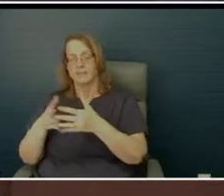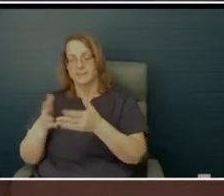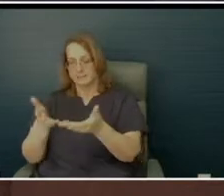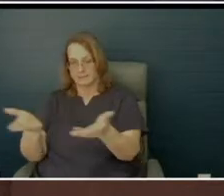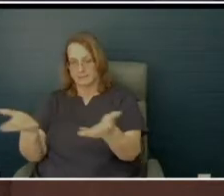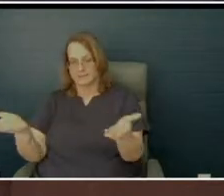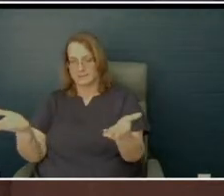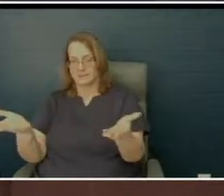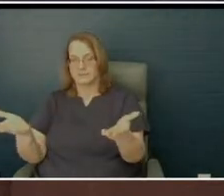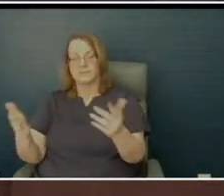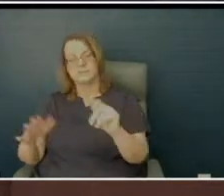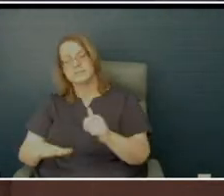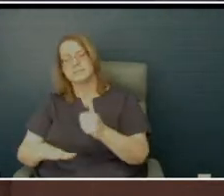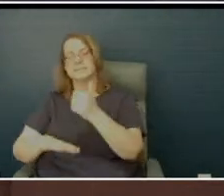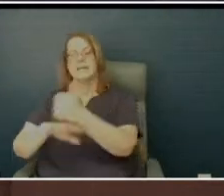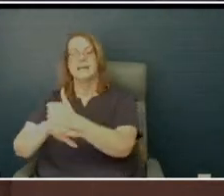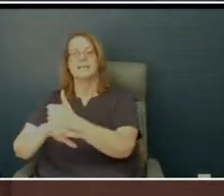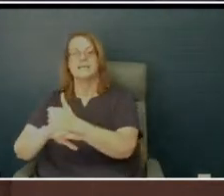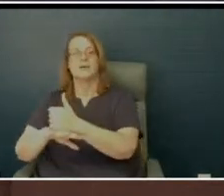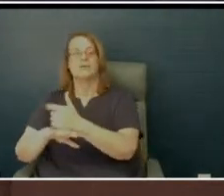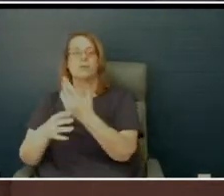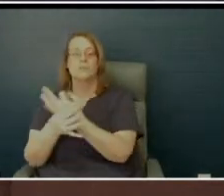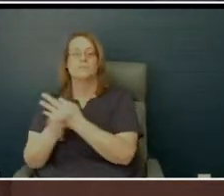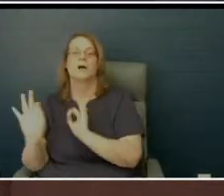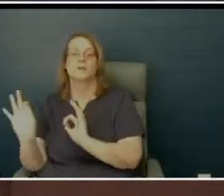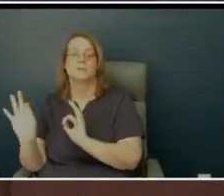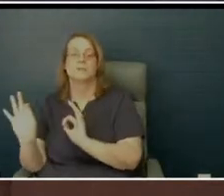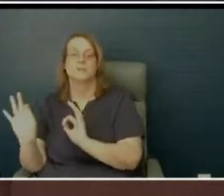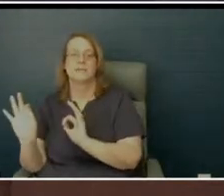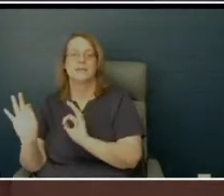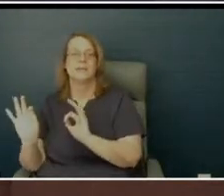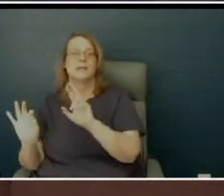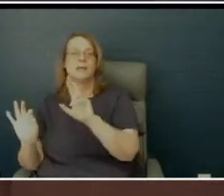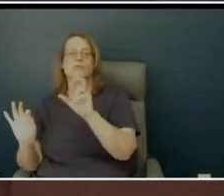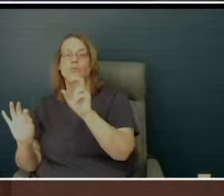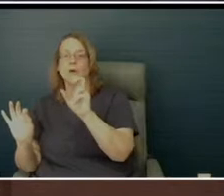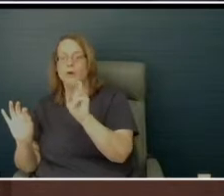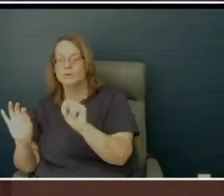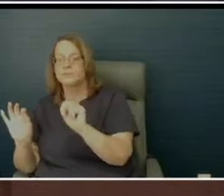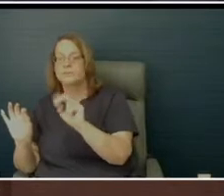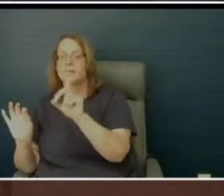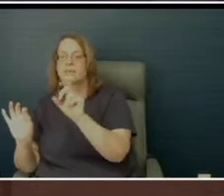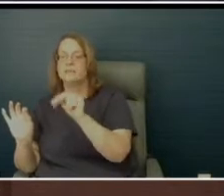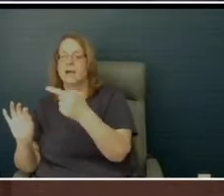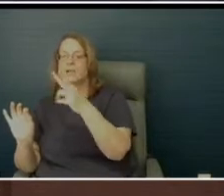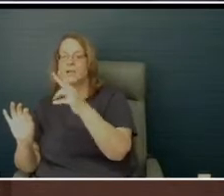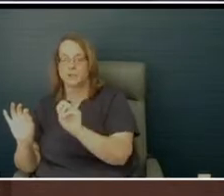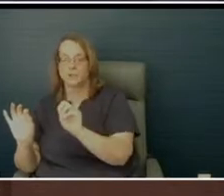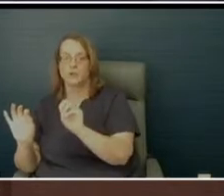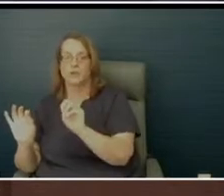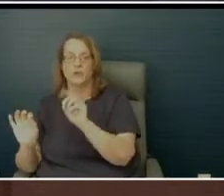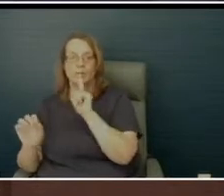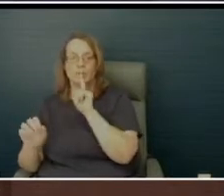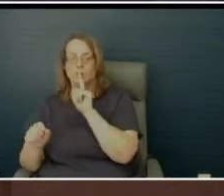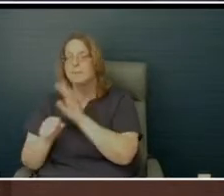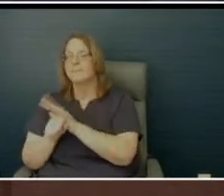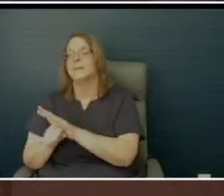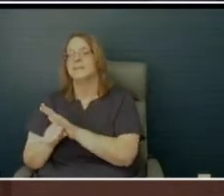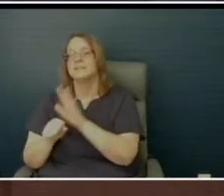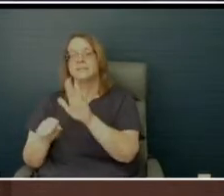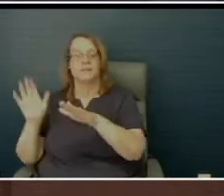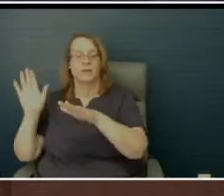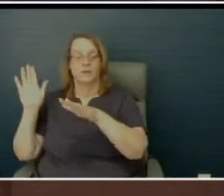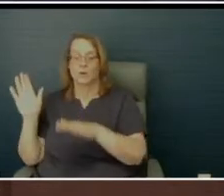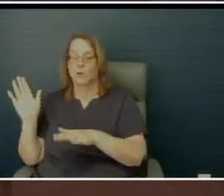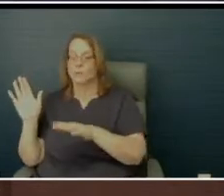democracy. Mr. Rosen, Mr. Donahue stayed steadfastly committed to the oath they take as officials in the Department of